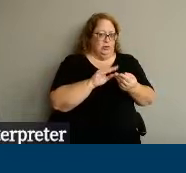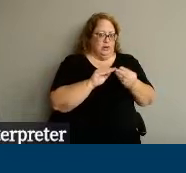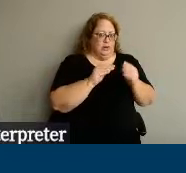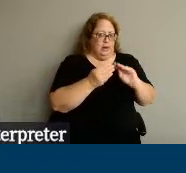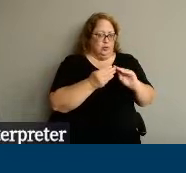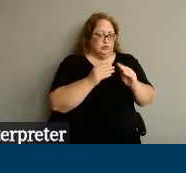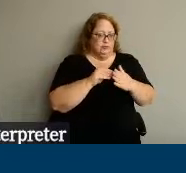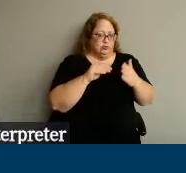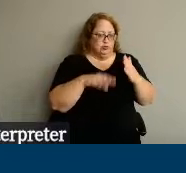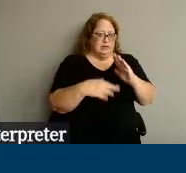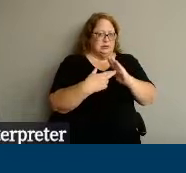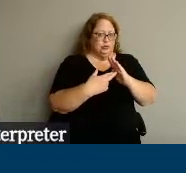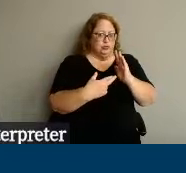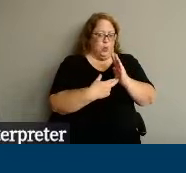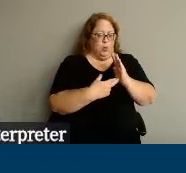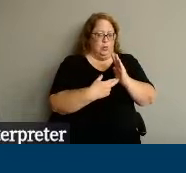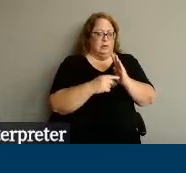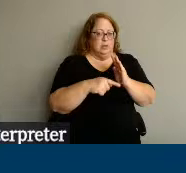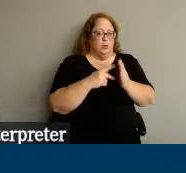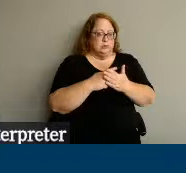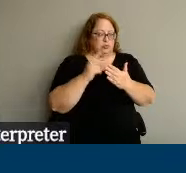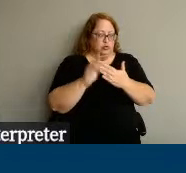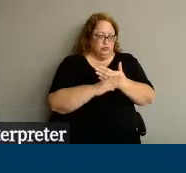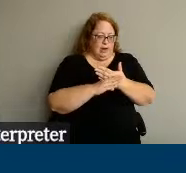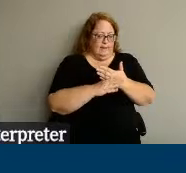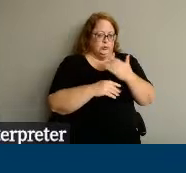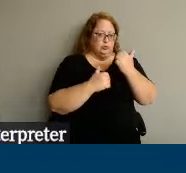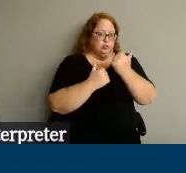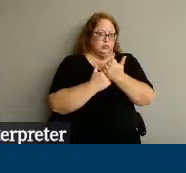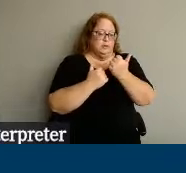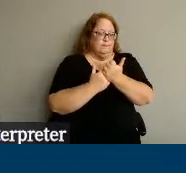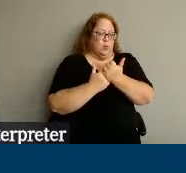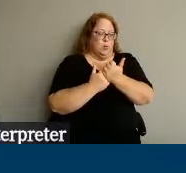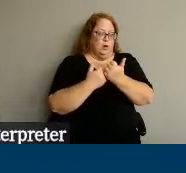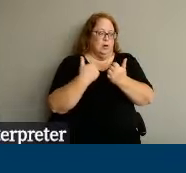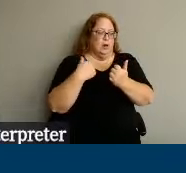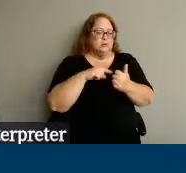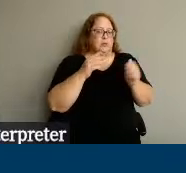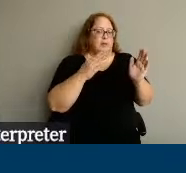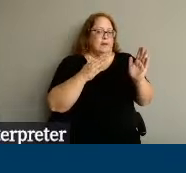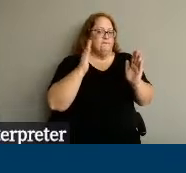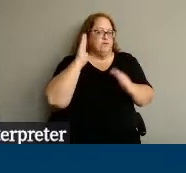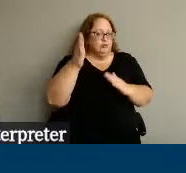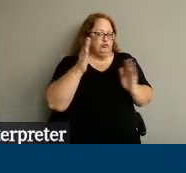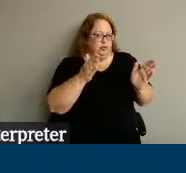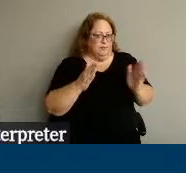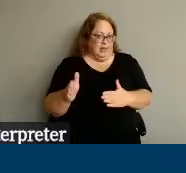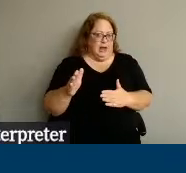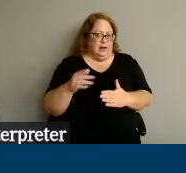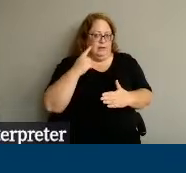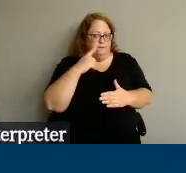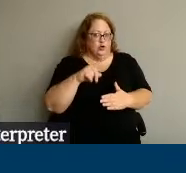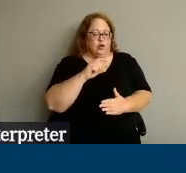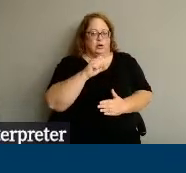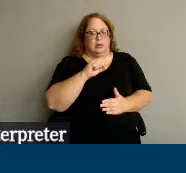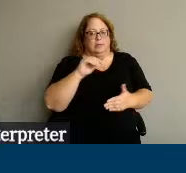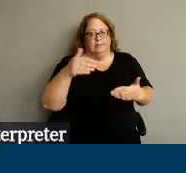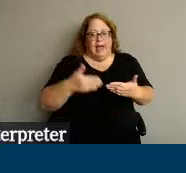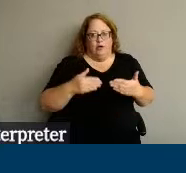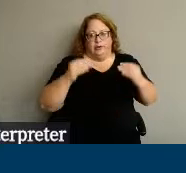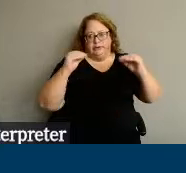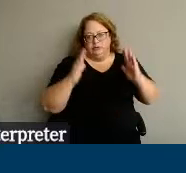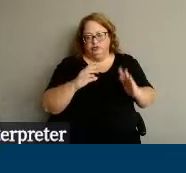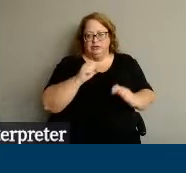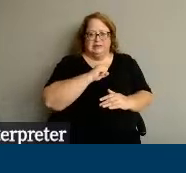of students enrolled in those programs to support us with planning, future planning for staffing and